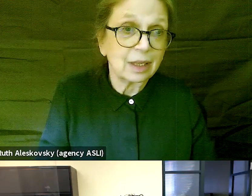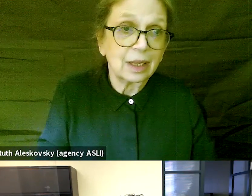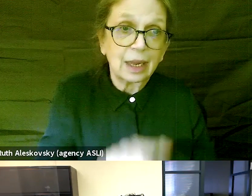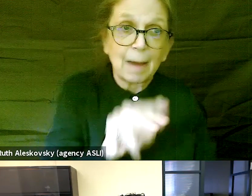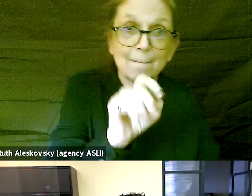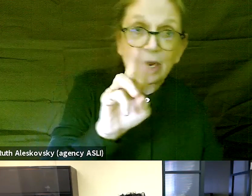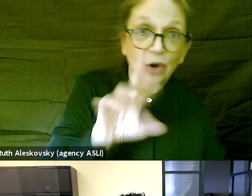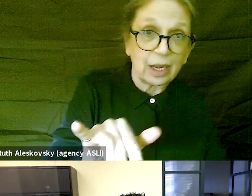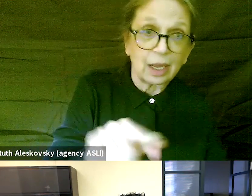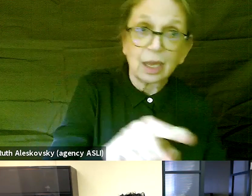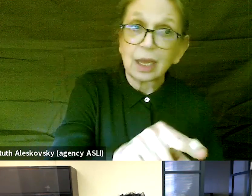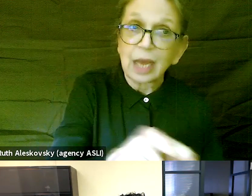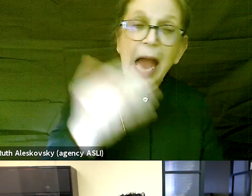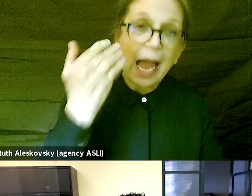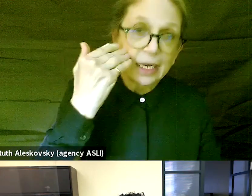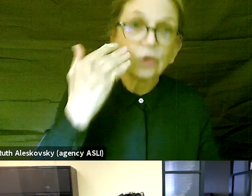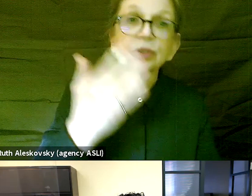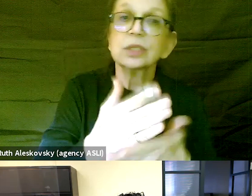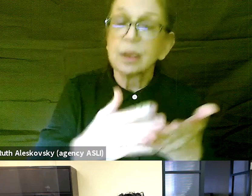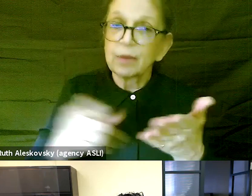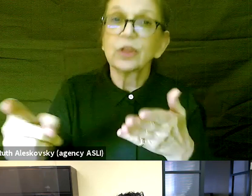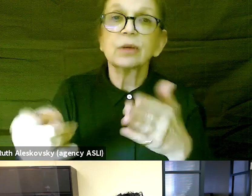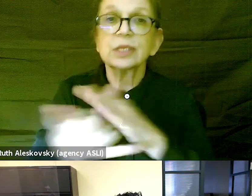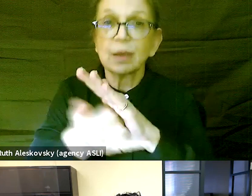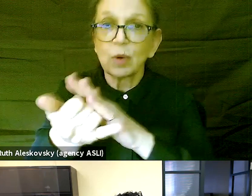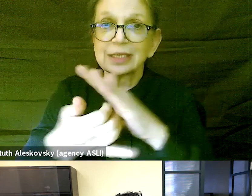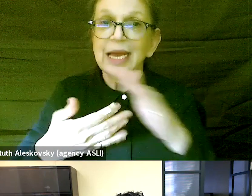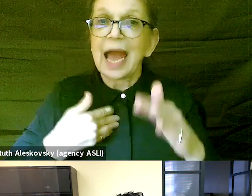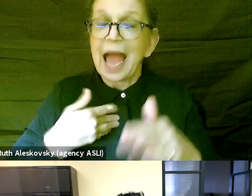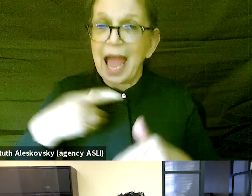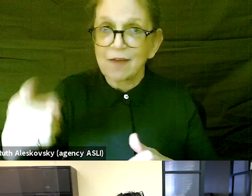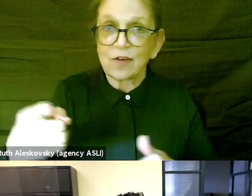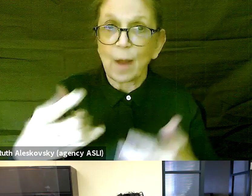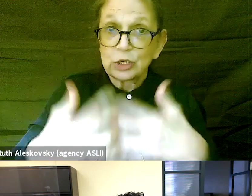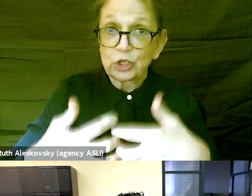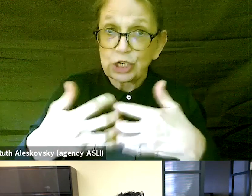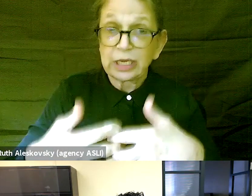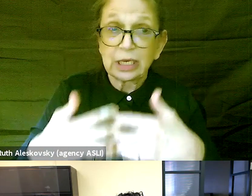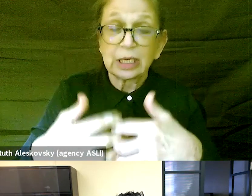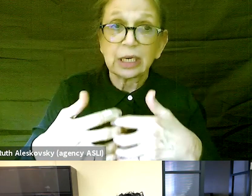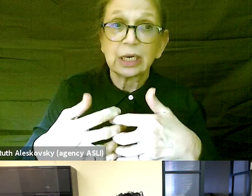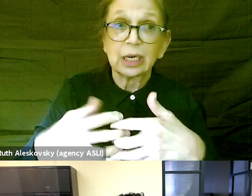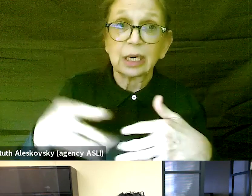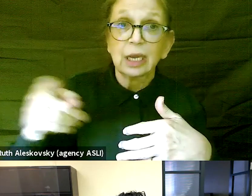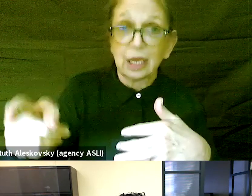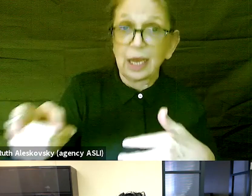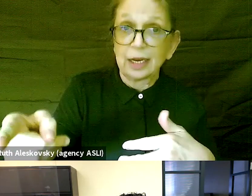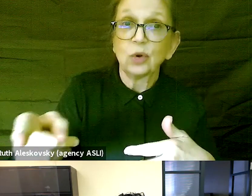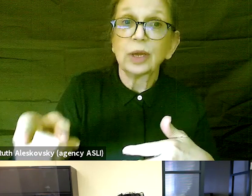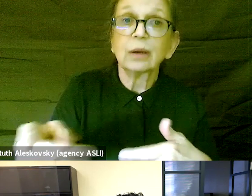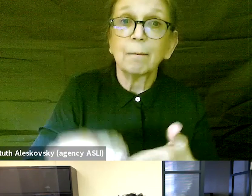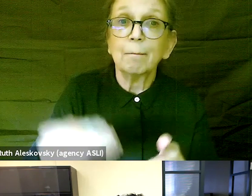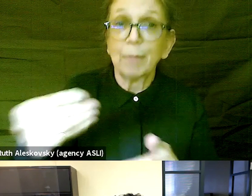train subway stations have the vending machines where you can, get the supplies yourself.